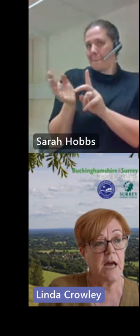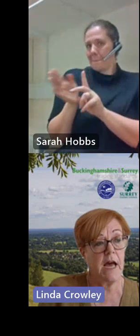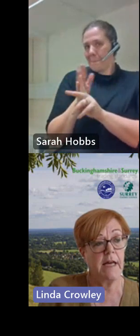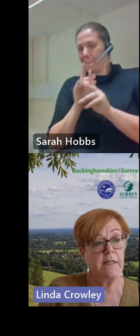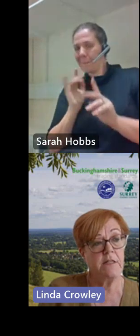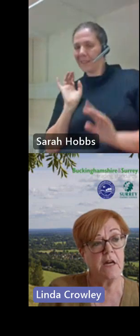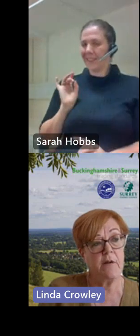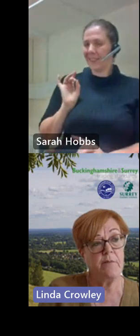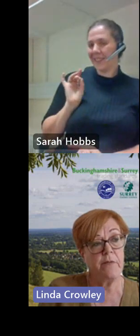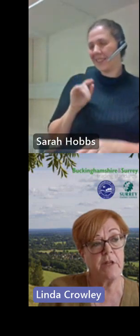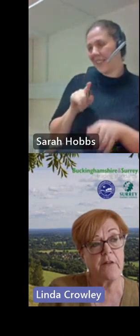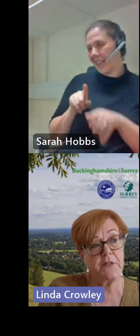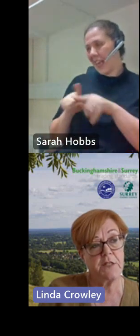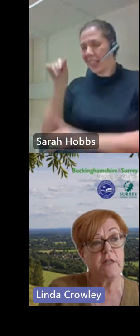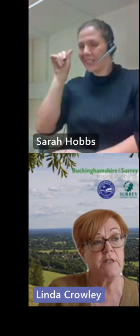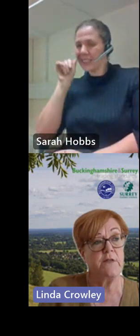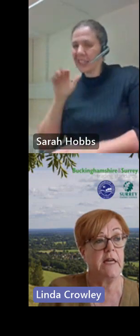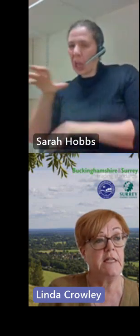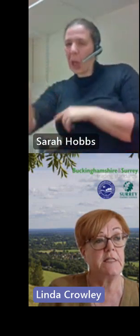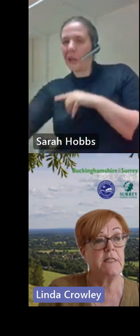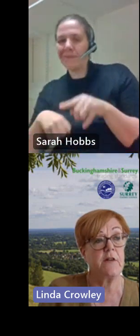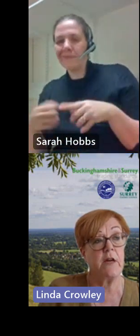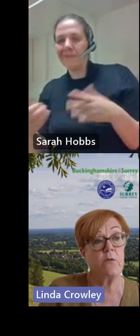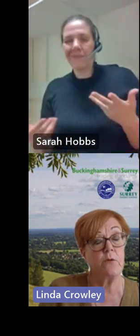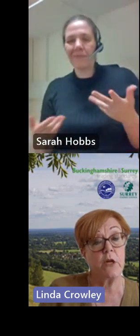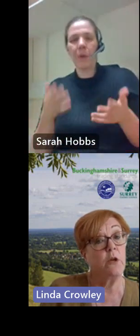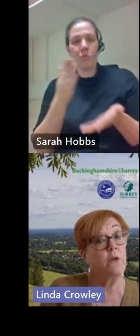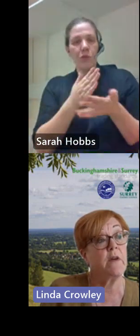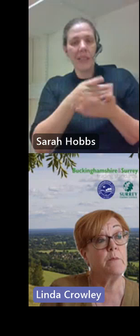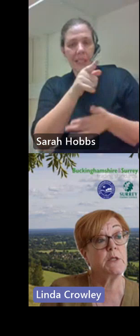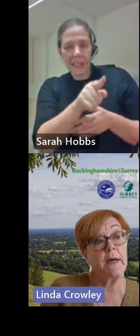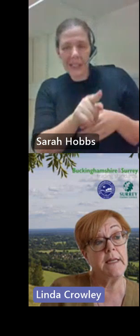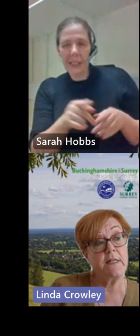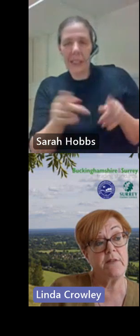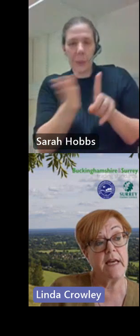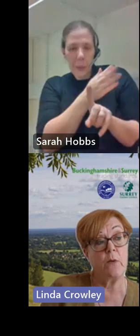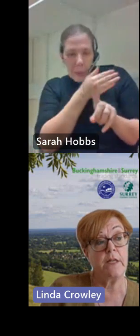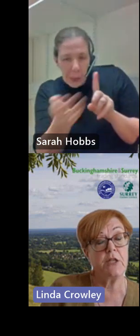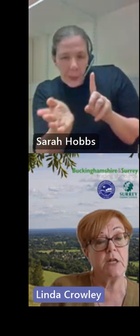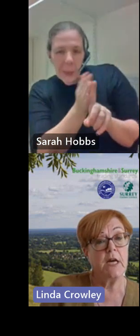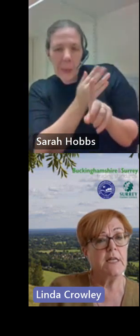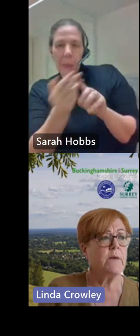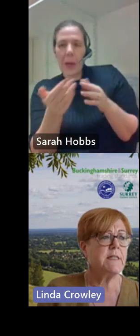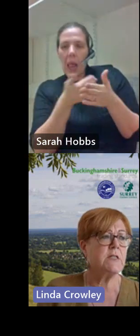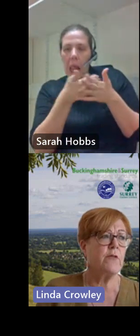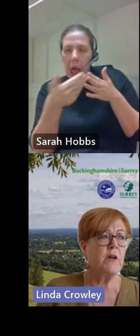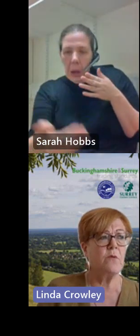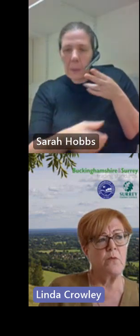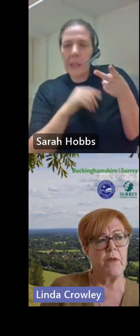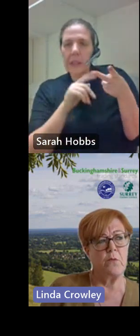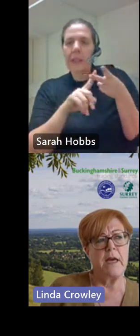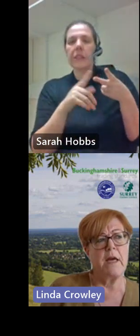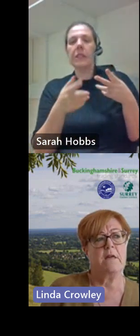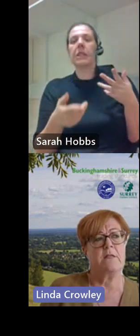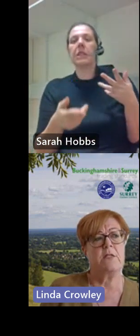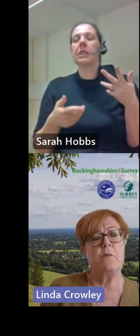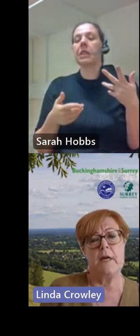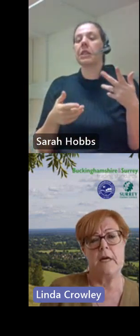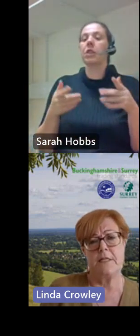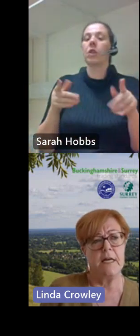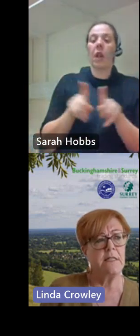things. And the other side of it is that they also use very persuasive language. So it's not that we